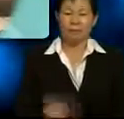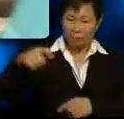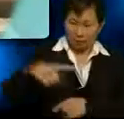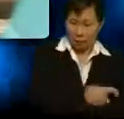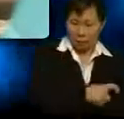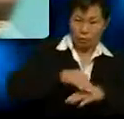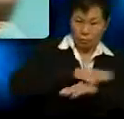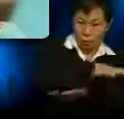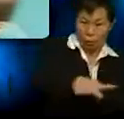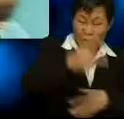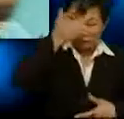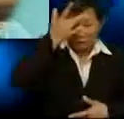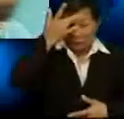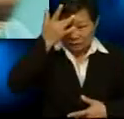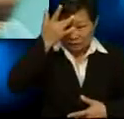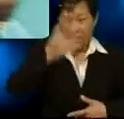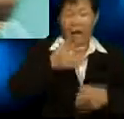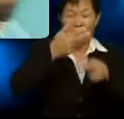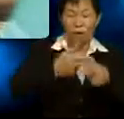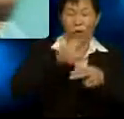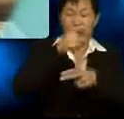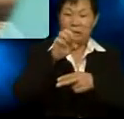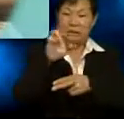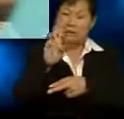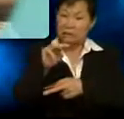Bacteria which cause diseases are called germs.